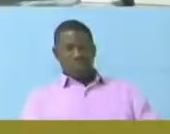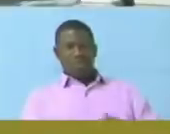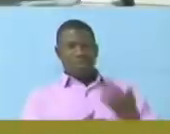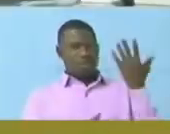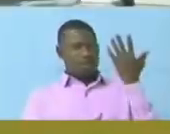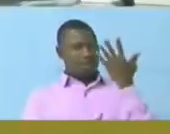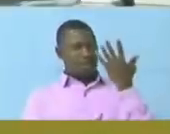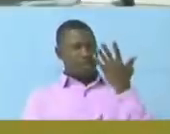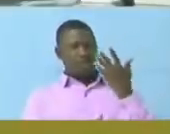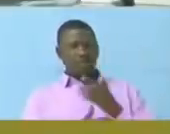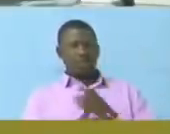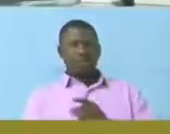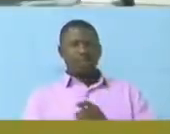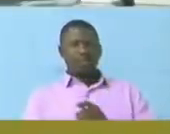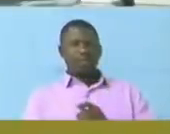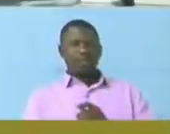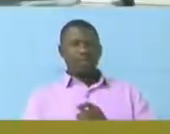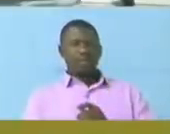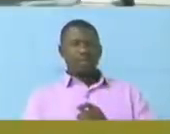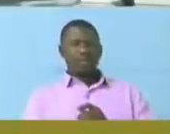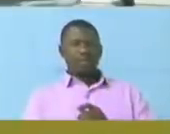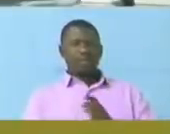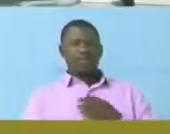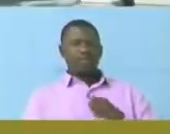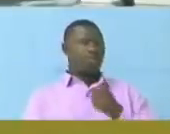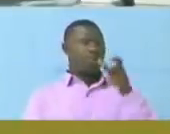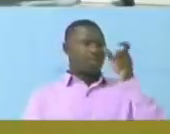Then somebody in a mask said, "Oga,